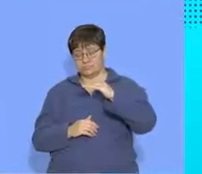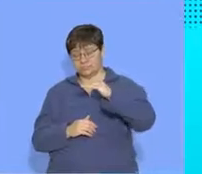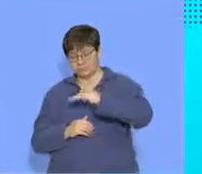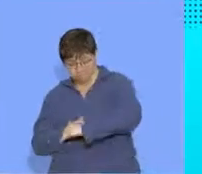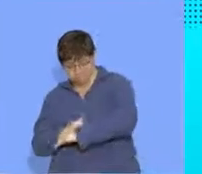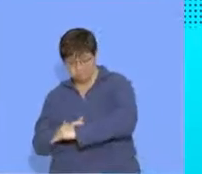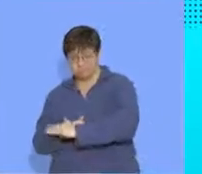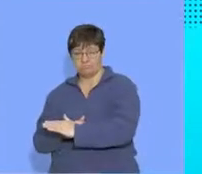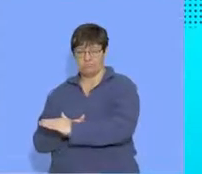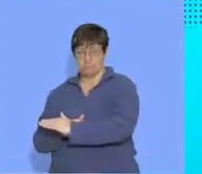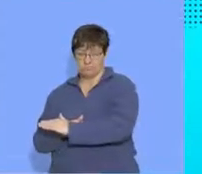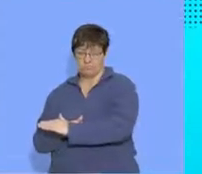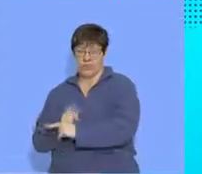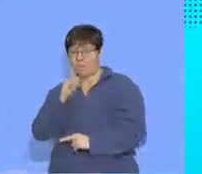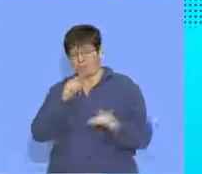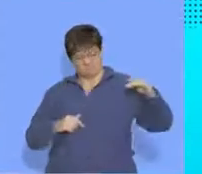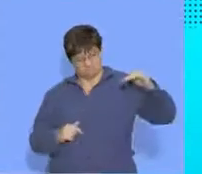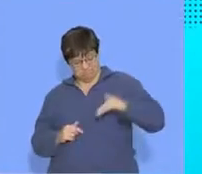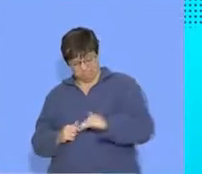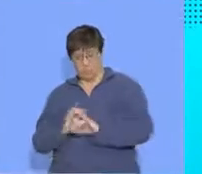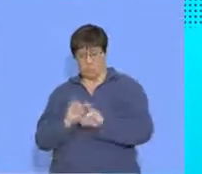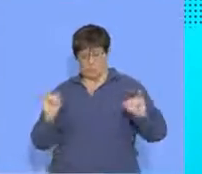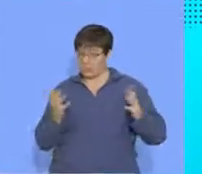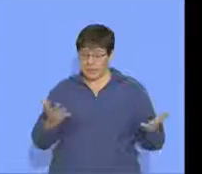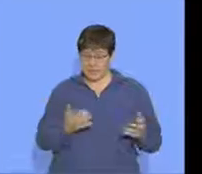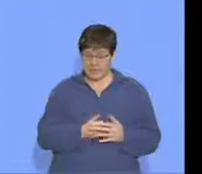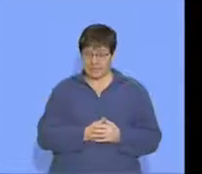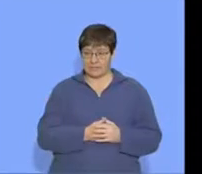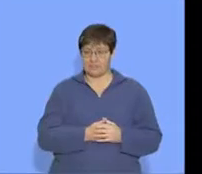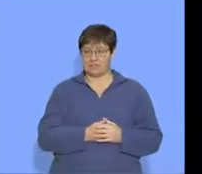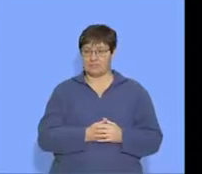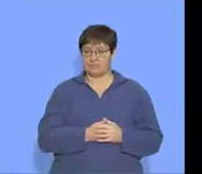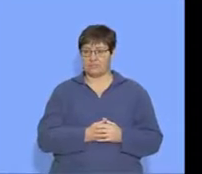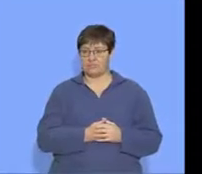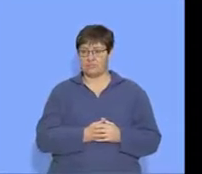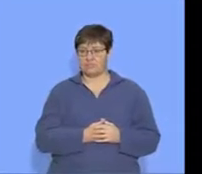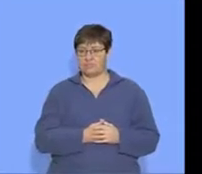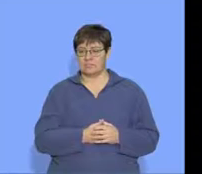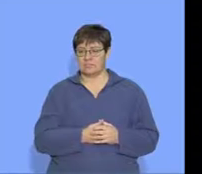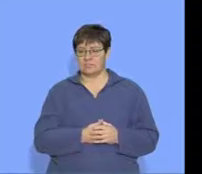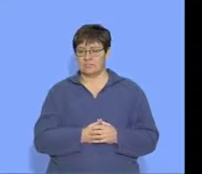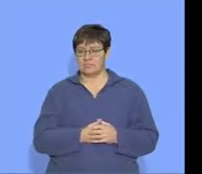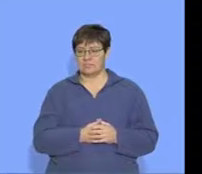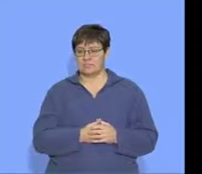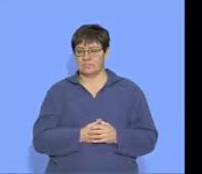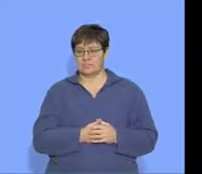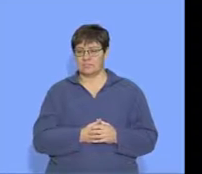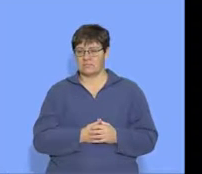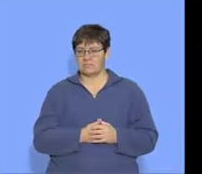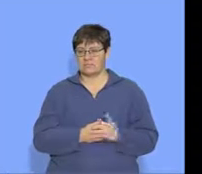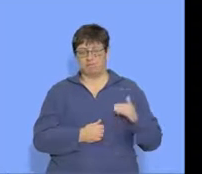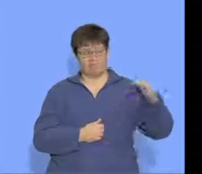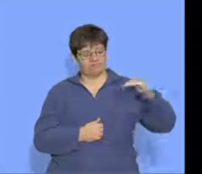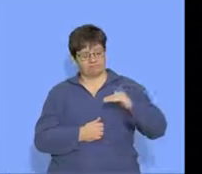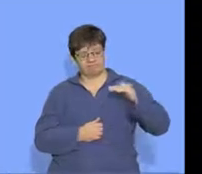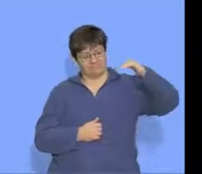the decrease. So essentially, what I'm going to point to is that if we were to compare these 2 lines, I would